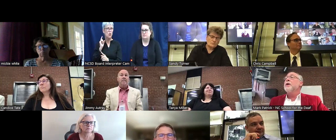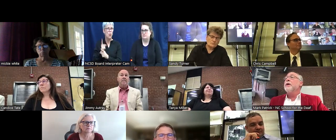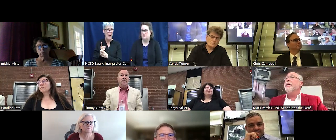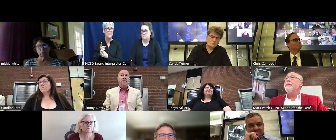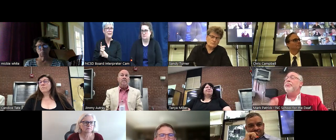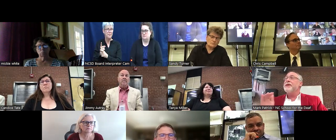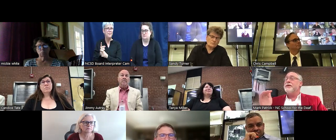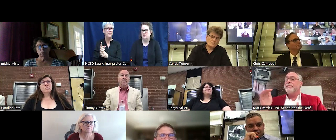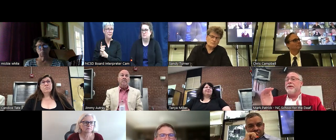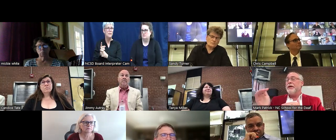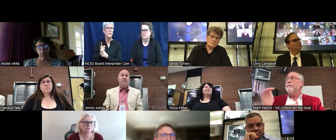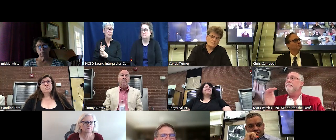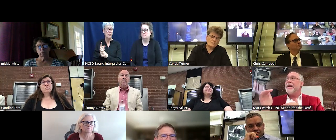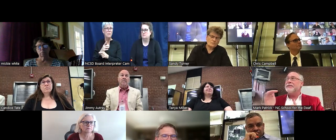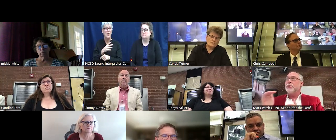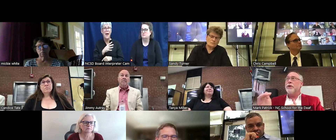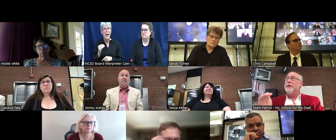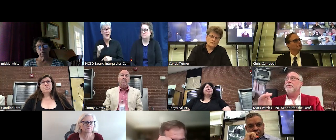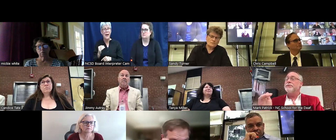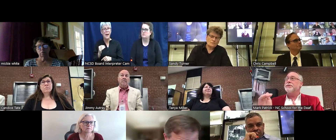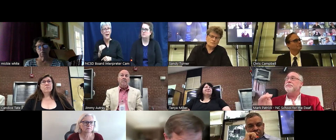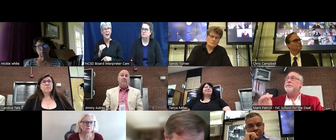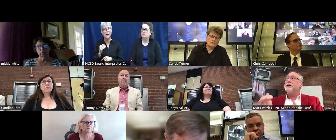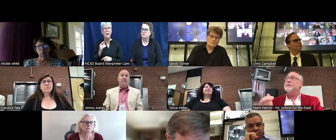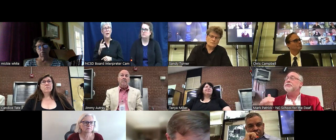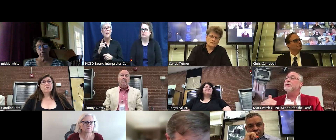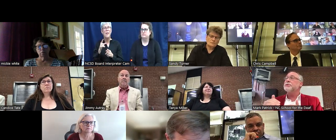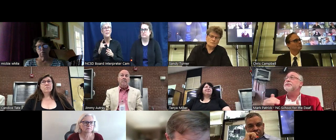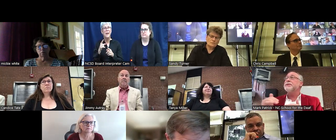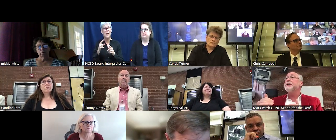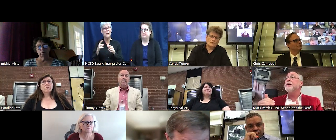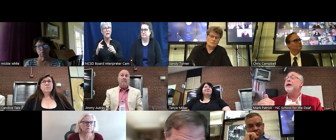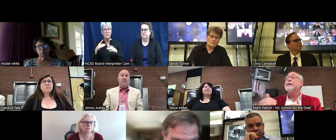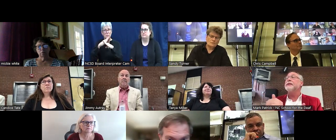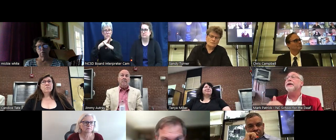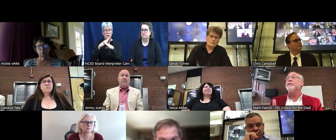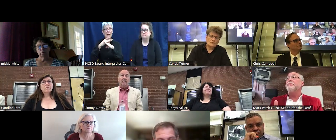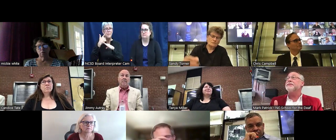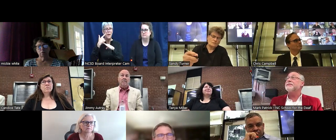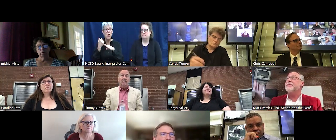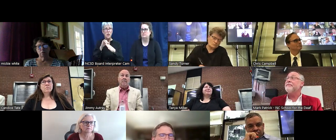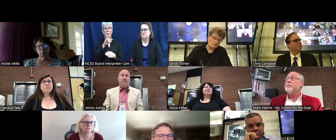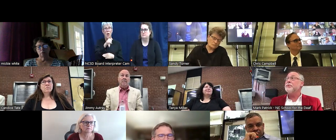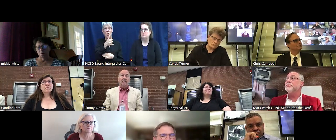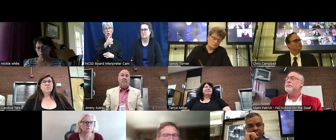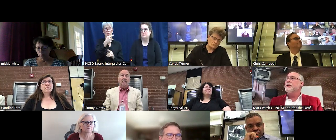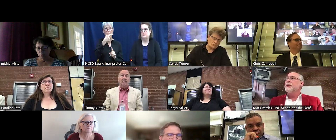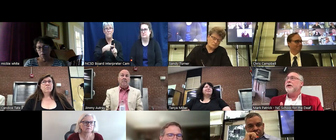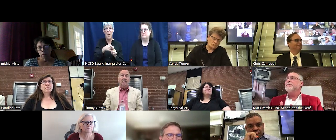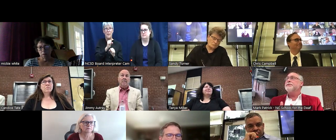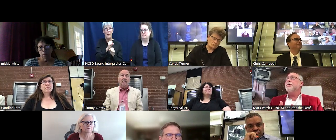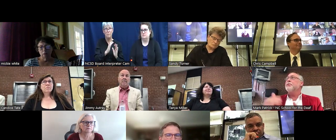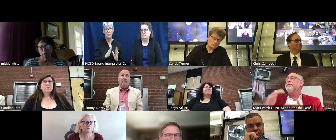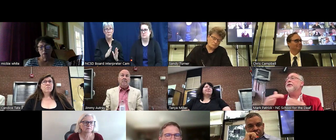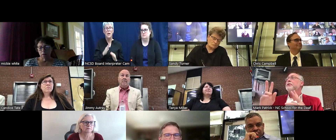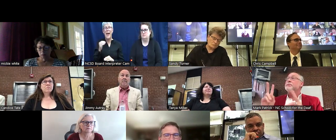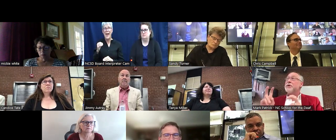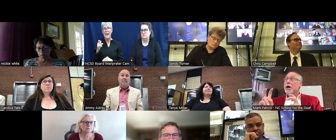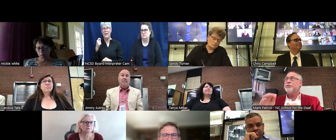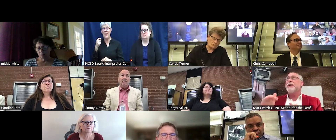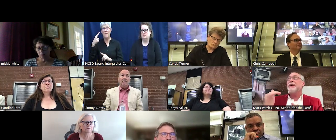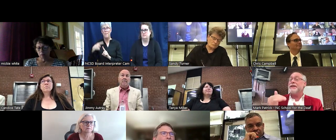so, and the impasse on those is because those are 10 and 11-month staff members. Mm-hmm. And so